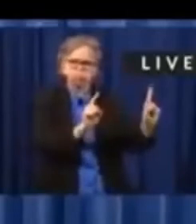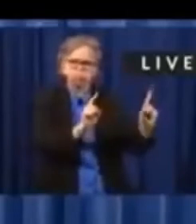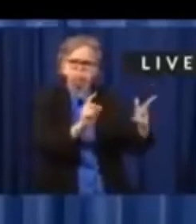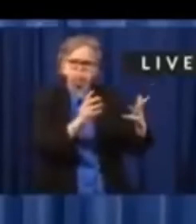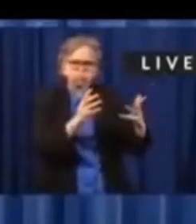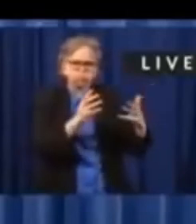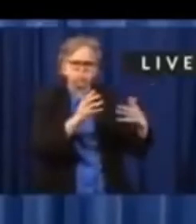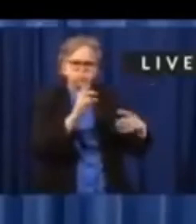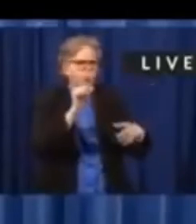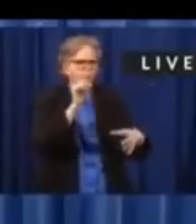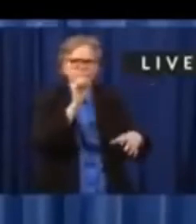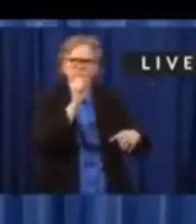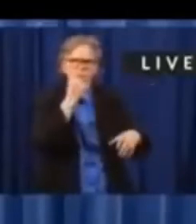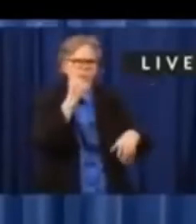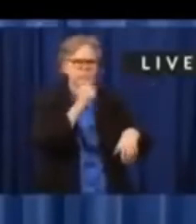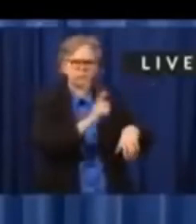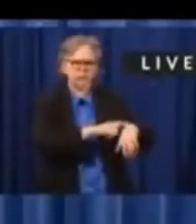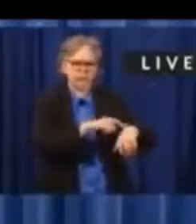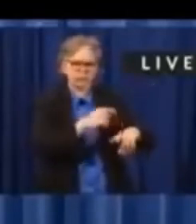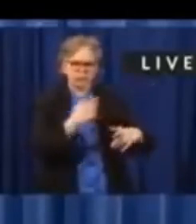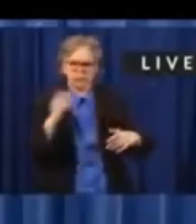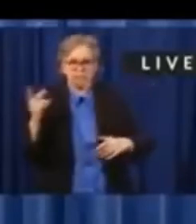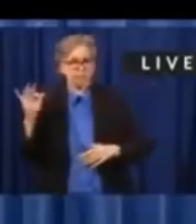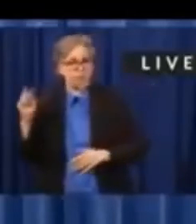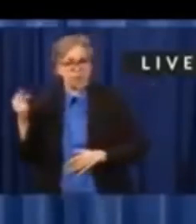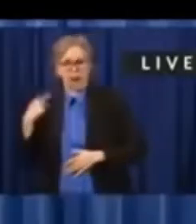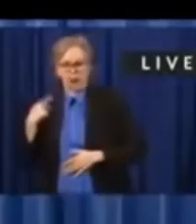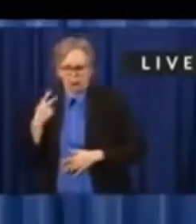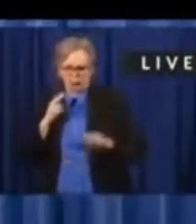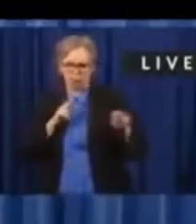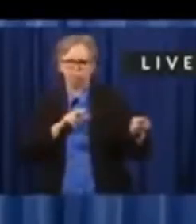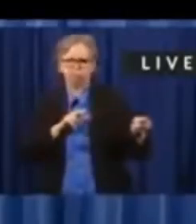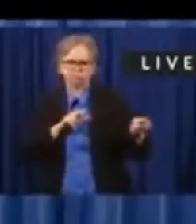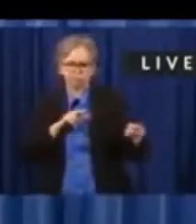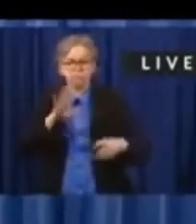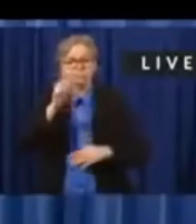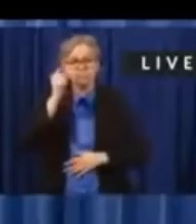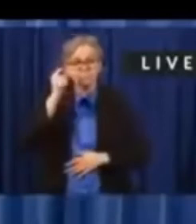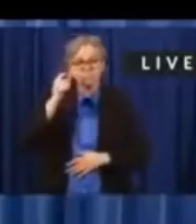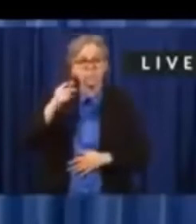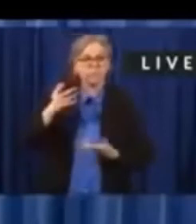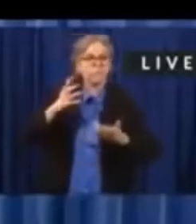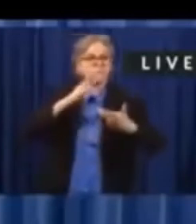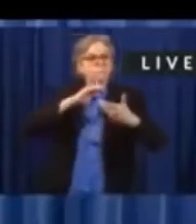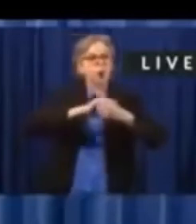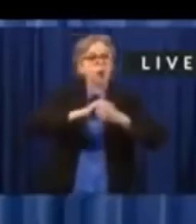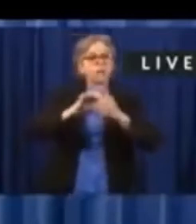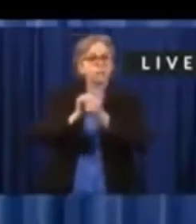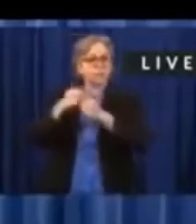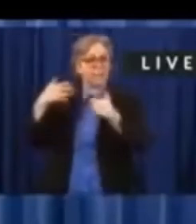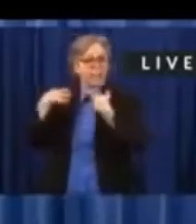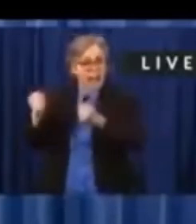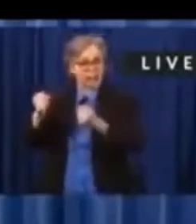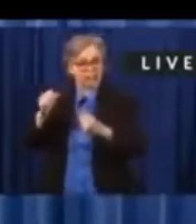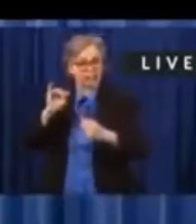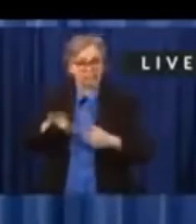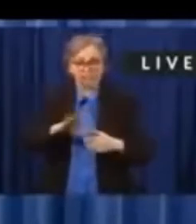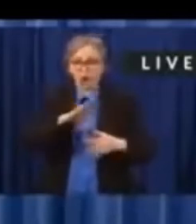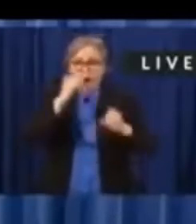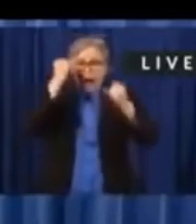private lives and so the partners with health we don't you don't have to accept the ideology of